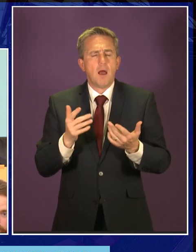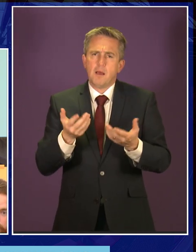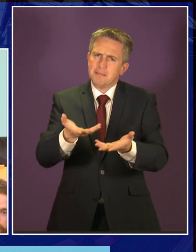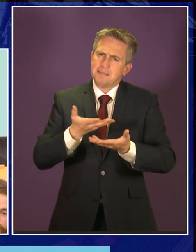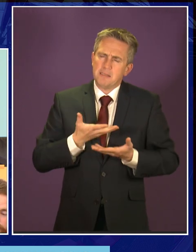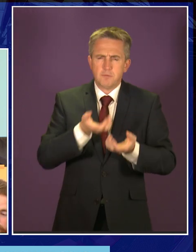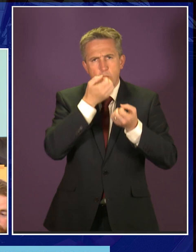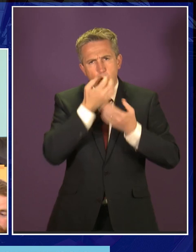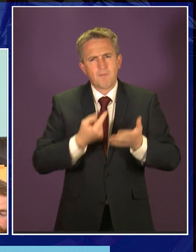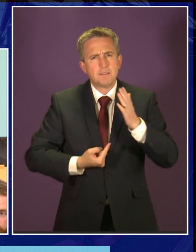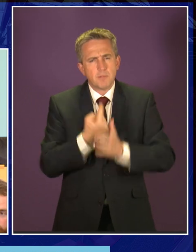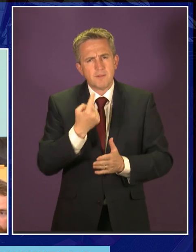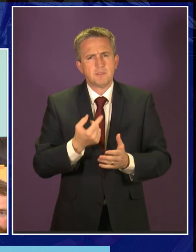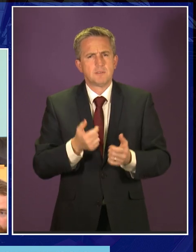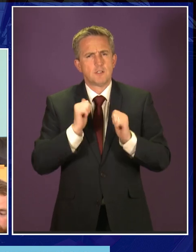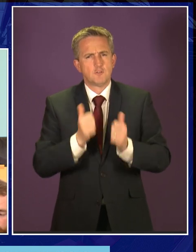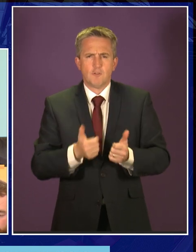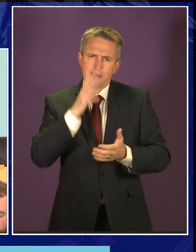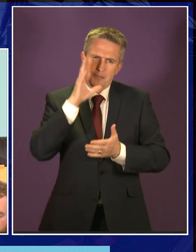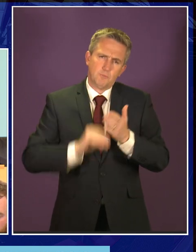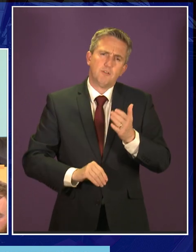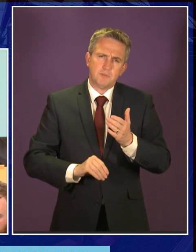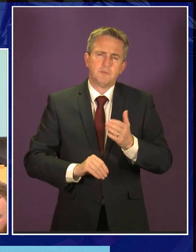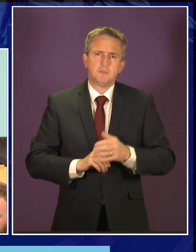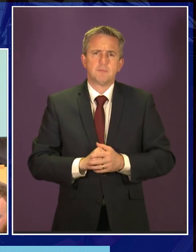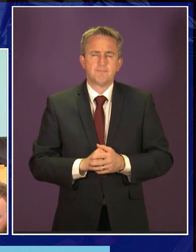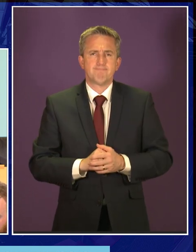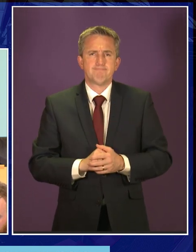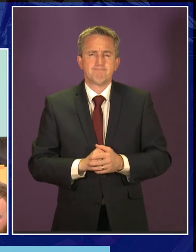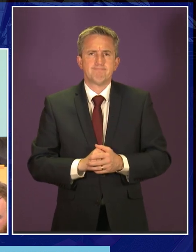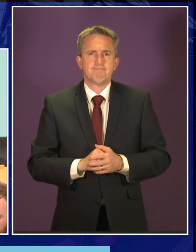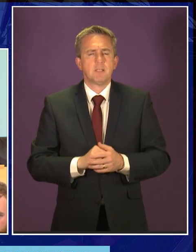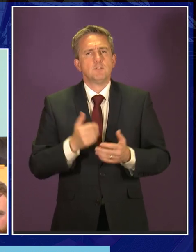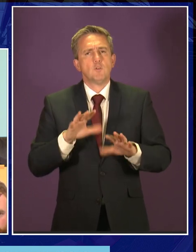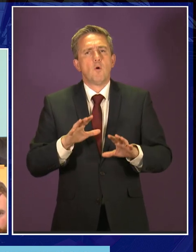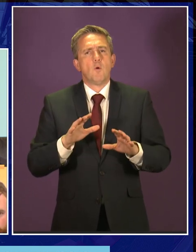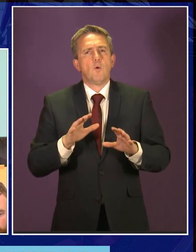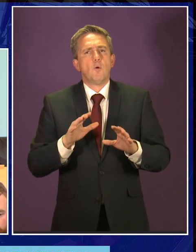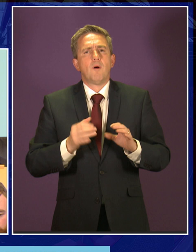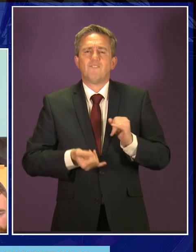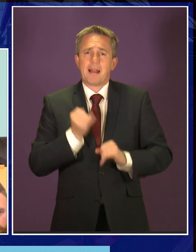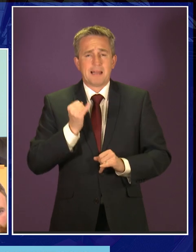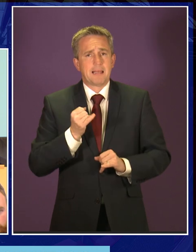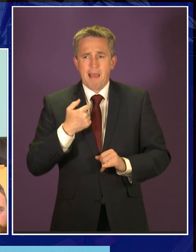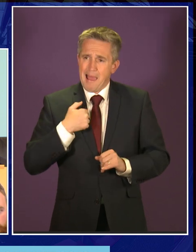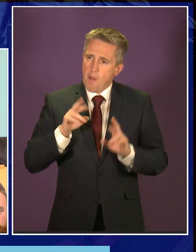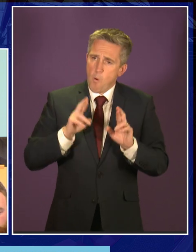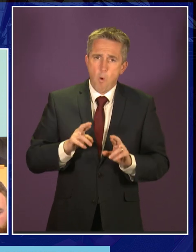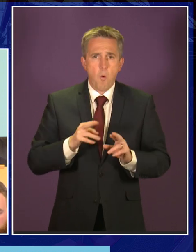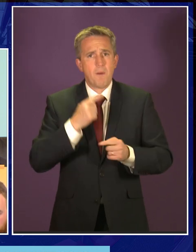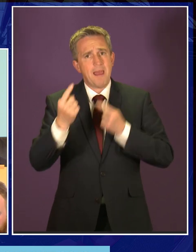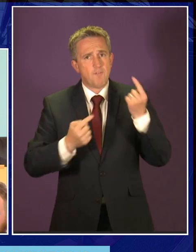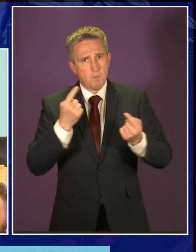can be truly meaningful and life-changing. So, to conclude, Mr. Presiding Officer, I hope everyone here has had